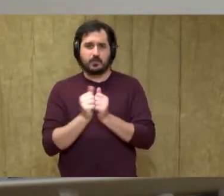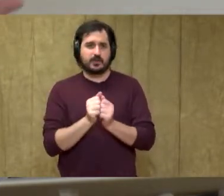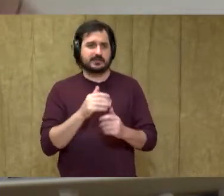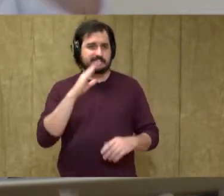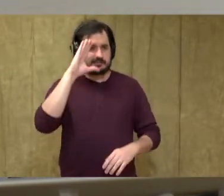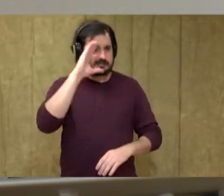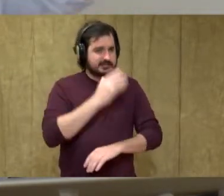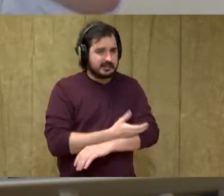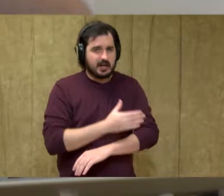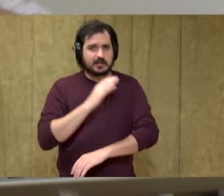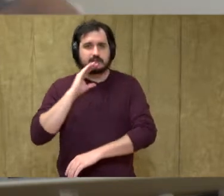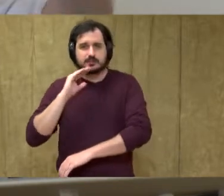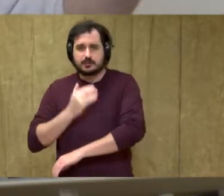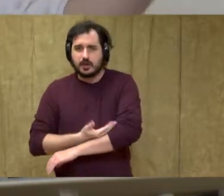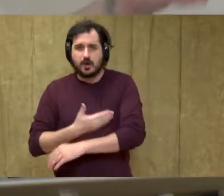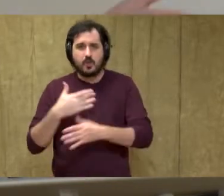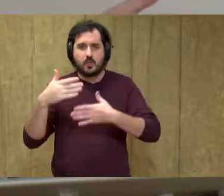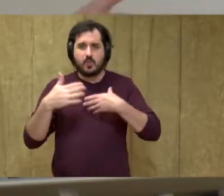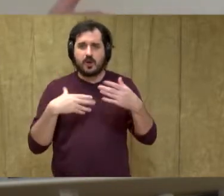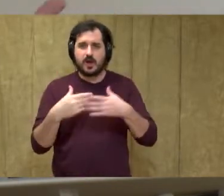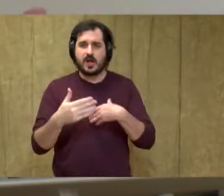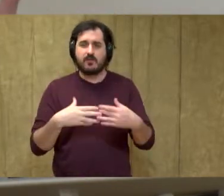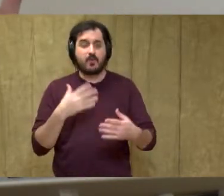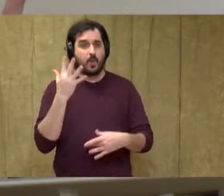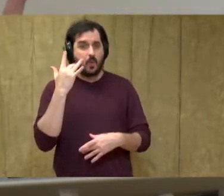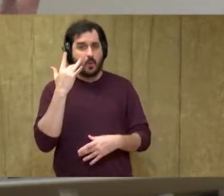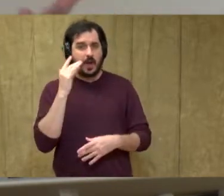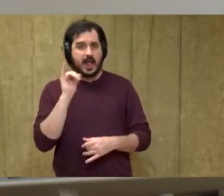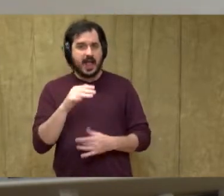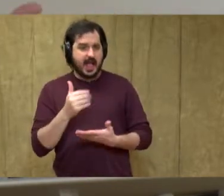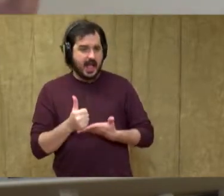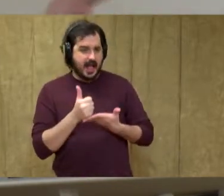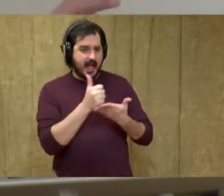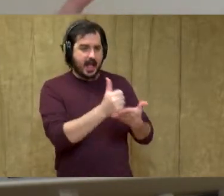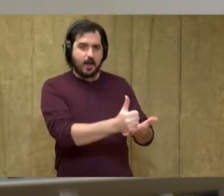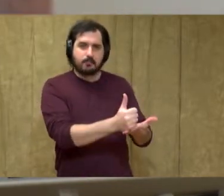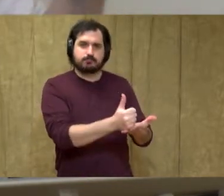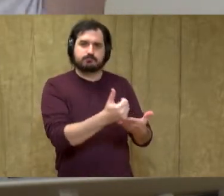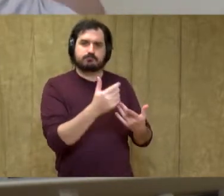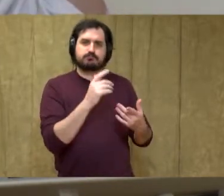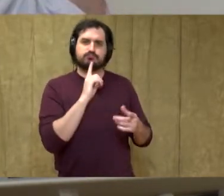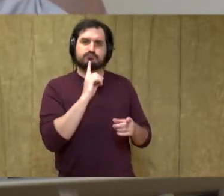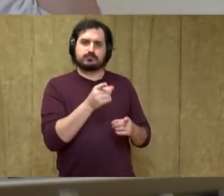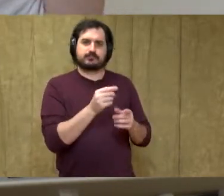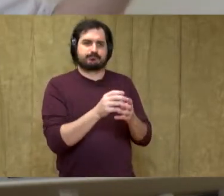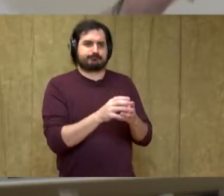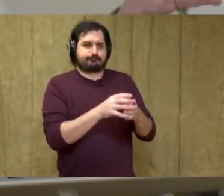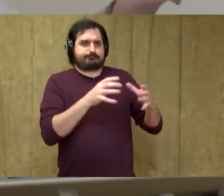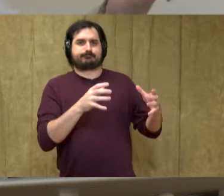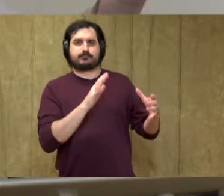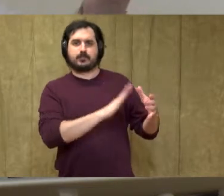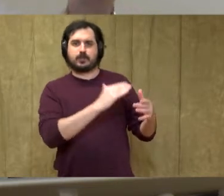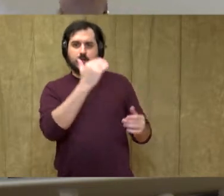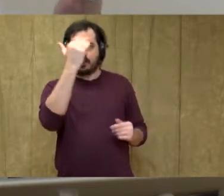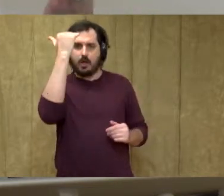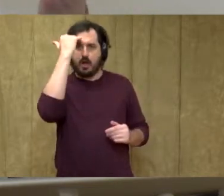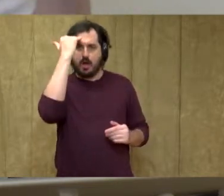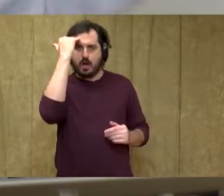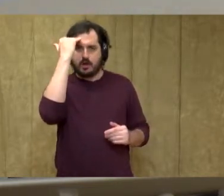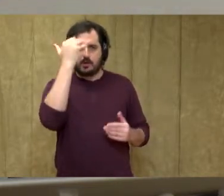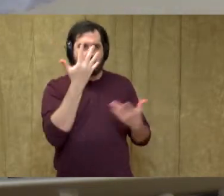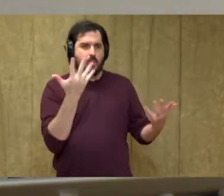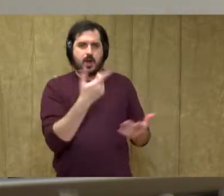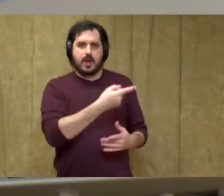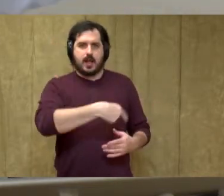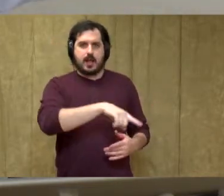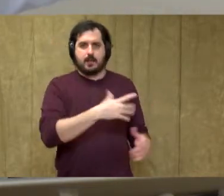too, because that even expands their knowledge and expands what they may not already know. So that's